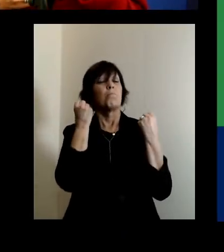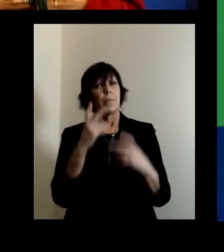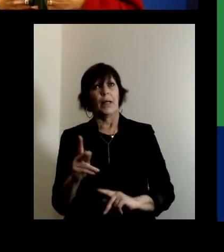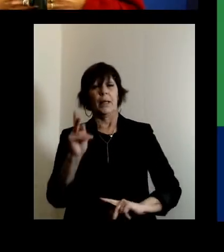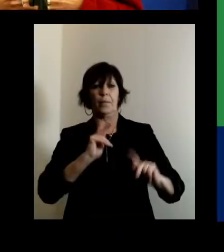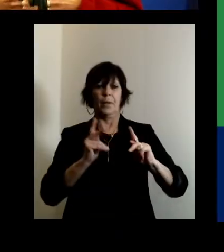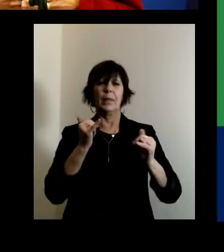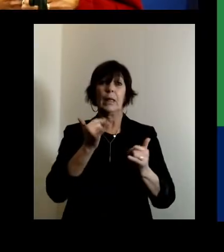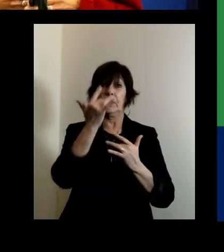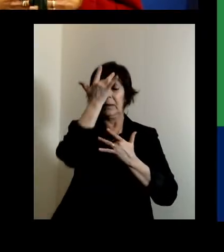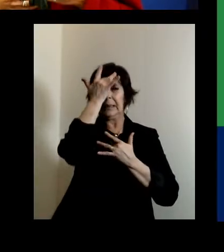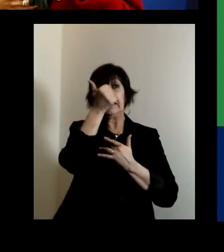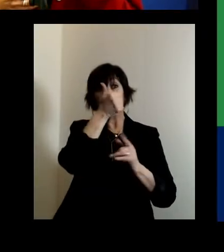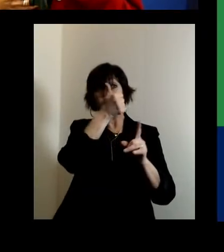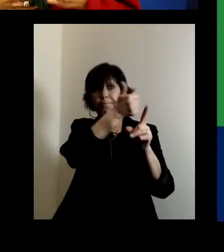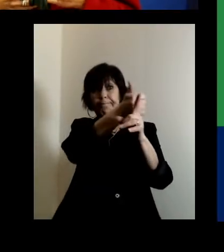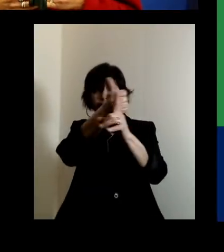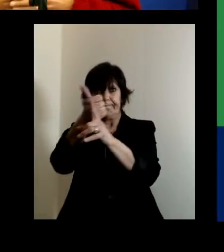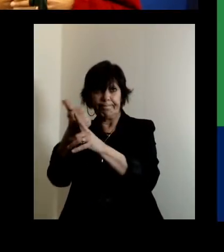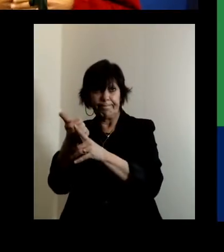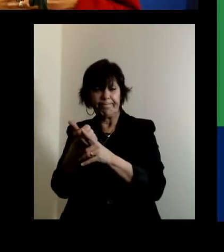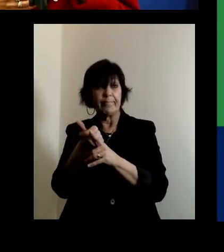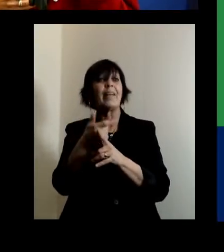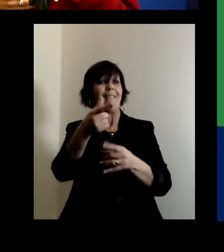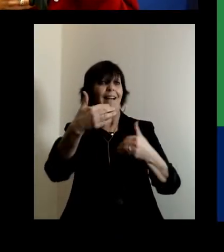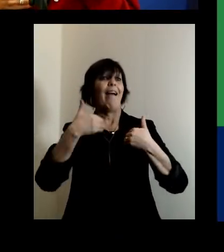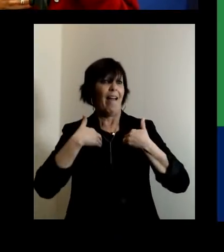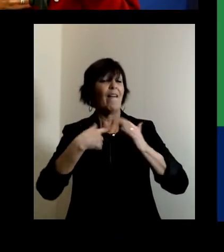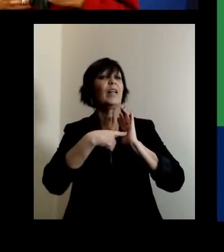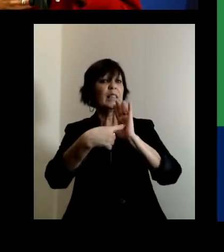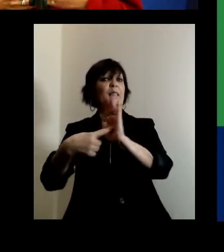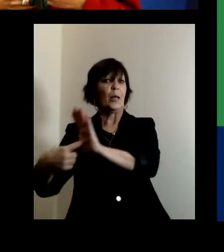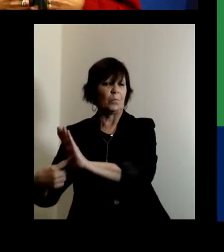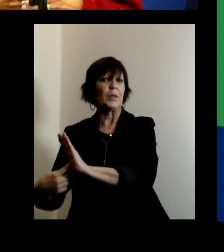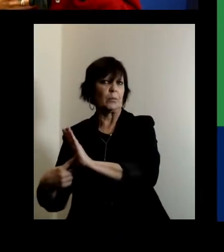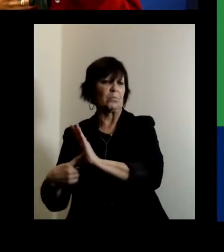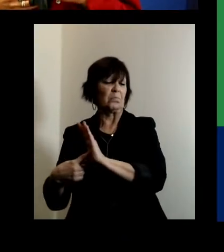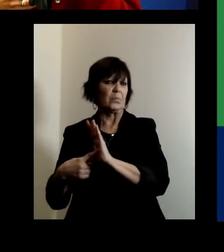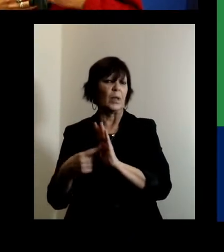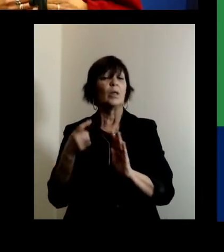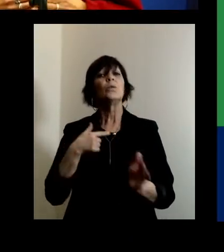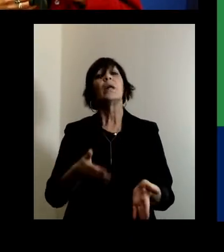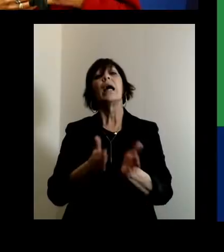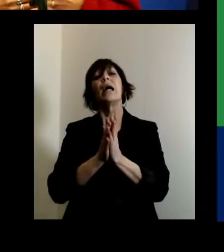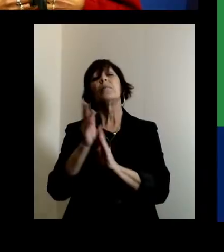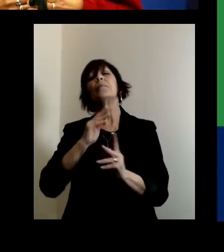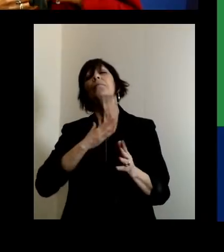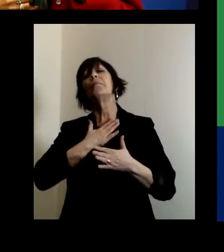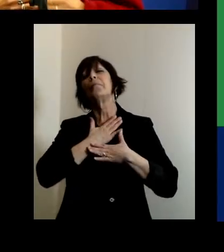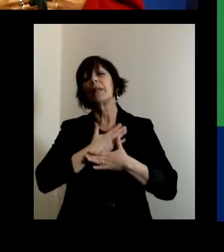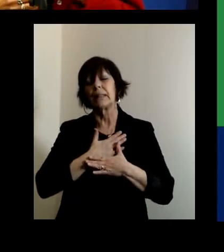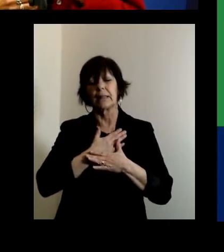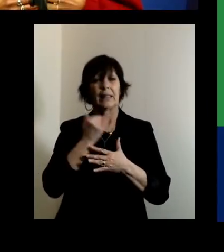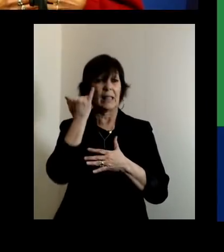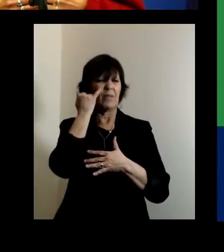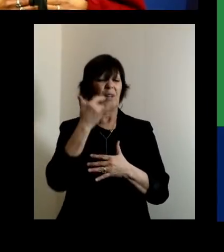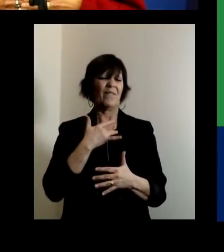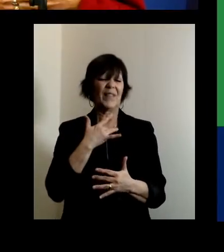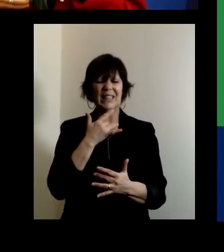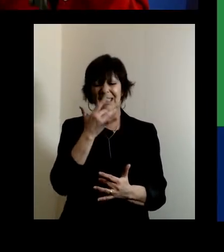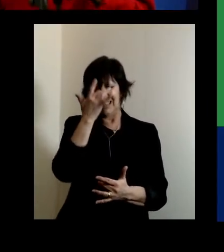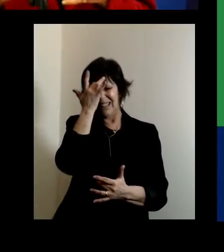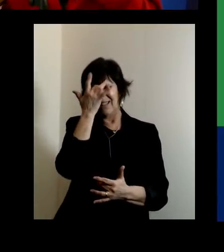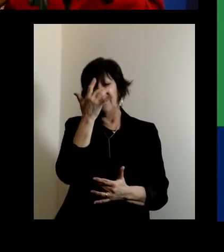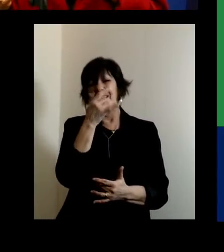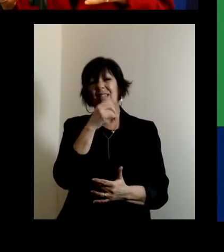are infected are symptomatic. And so we are asking people, if you feel sick, stay at home. And